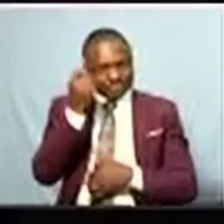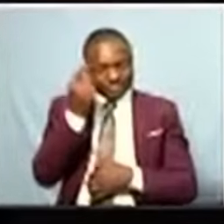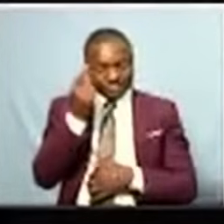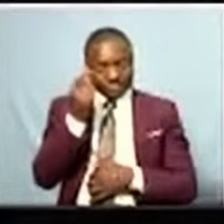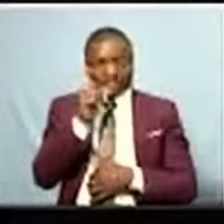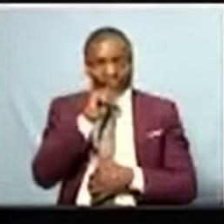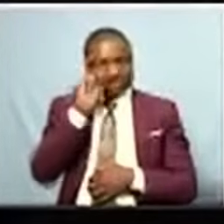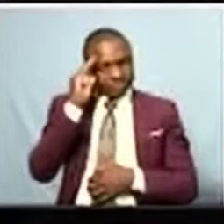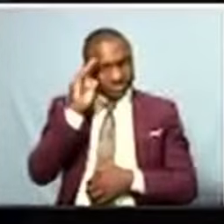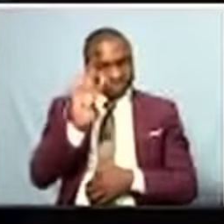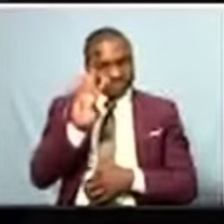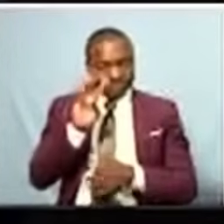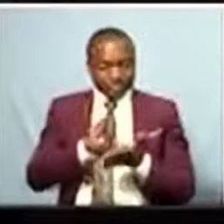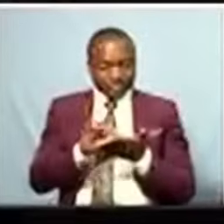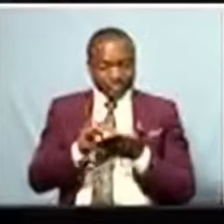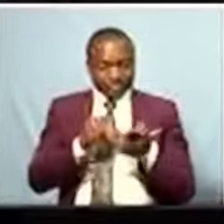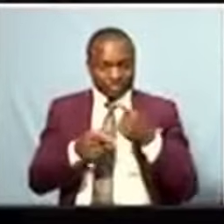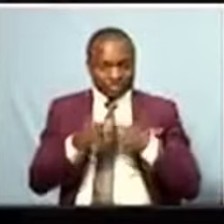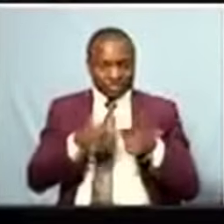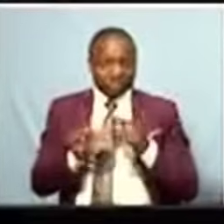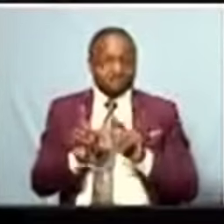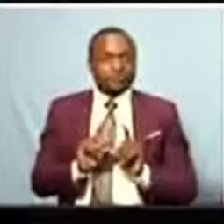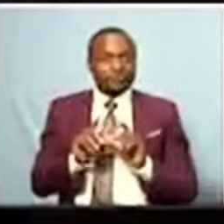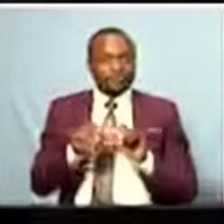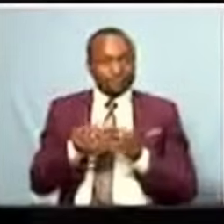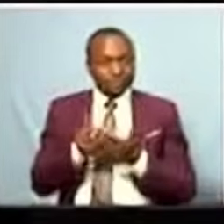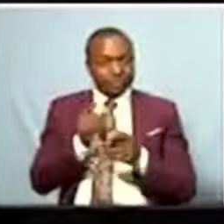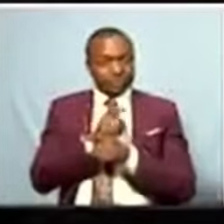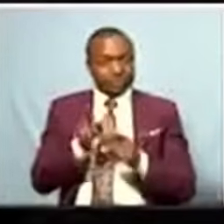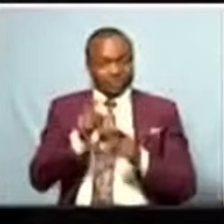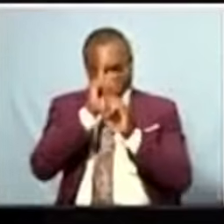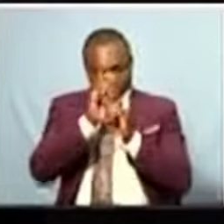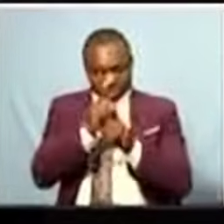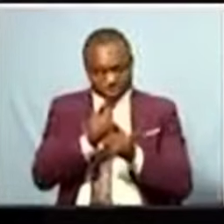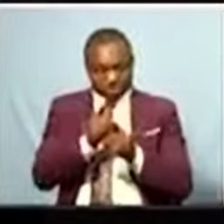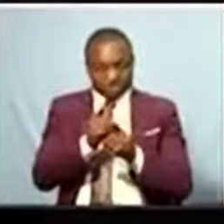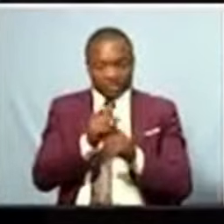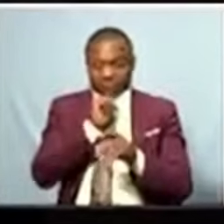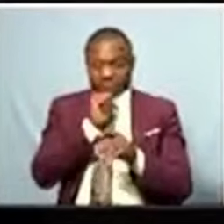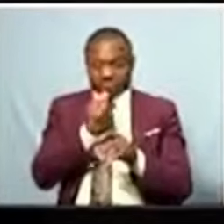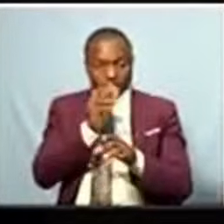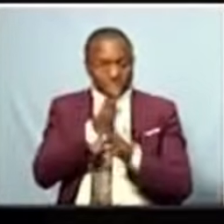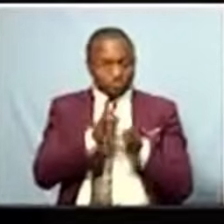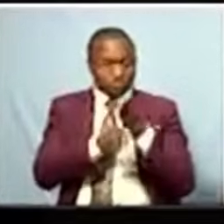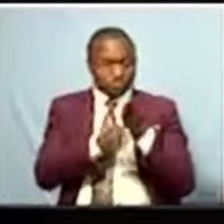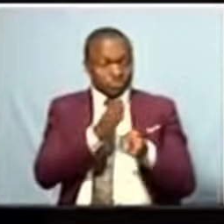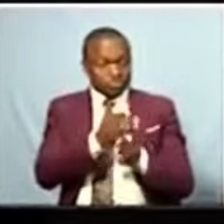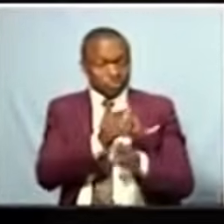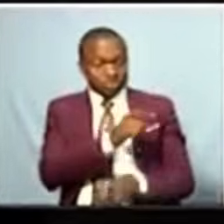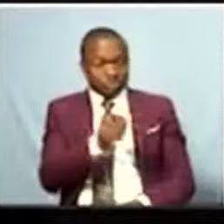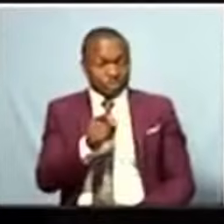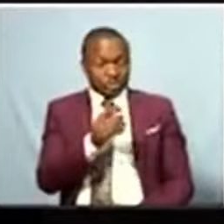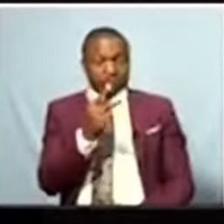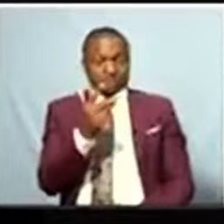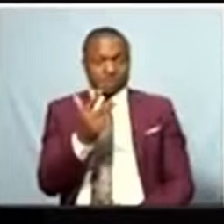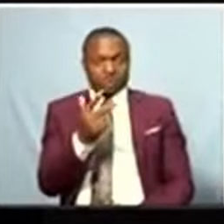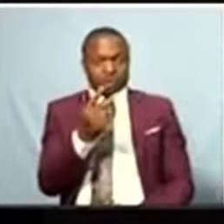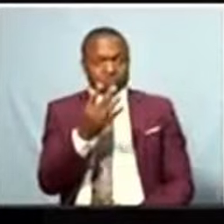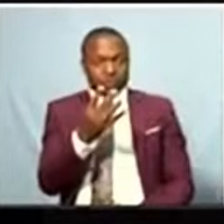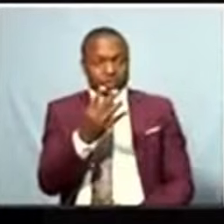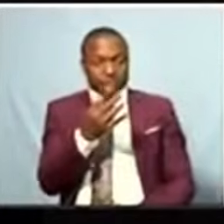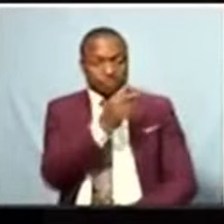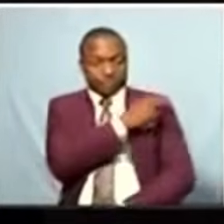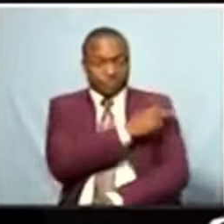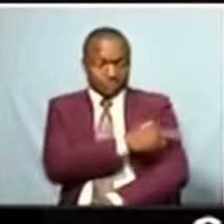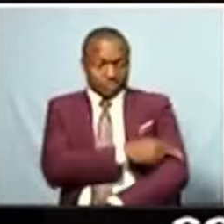So I don't know where this 4 million is coming from. How did they just decide to say, okay, we're not going to build these 3 or 4 mini